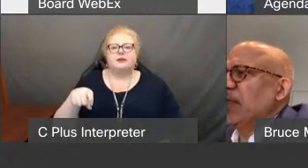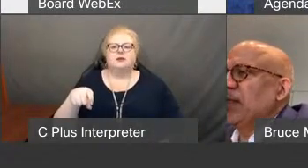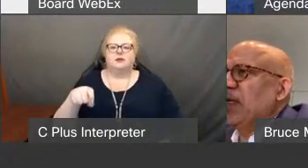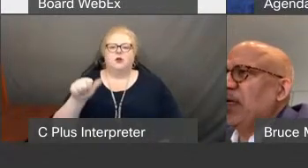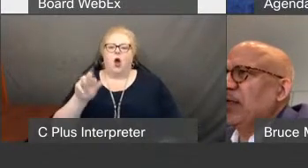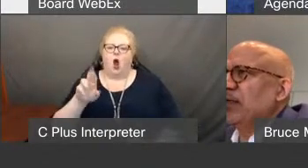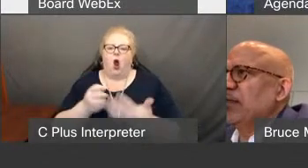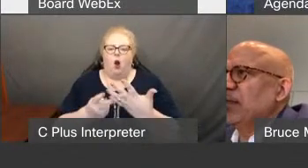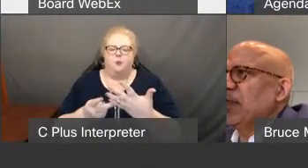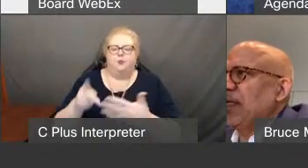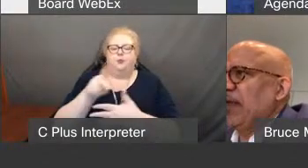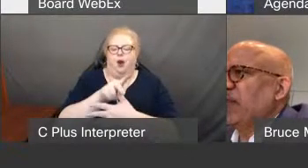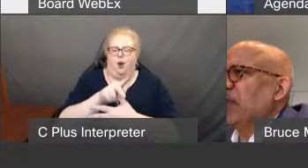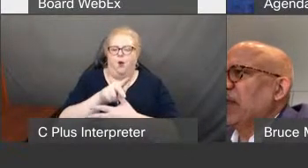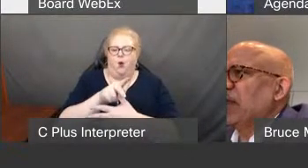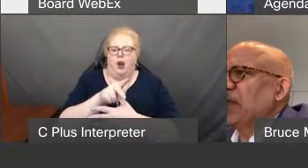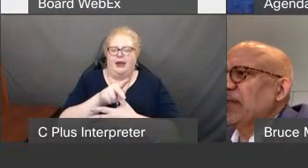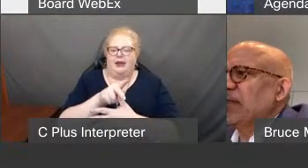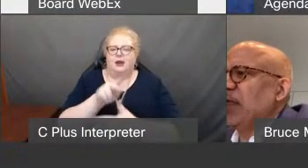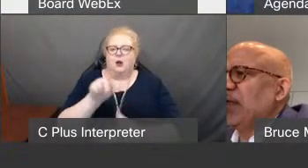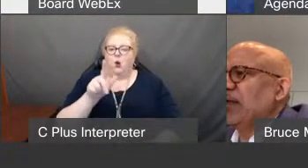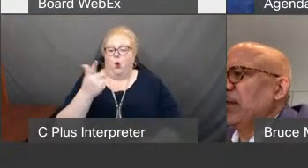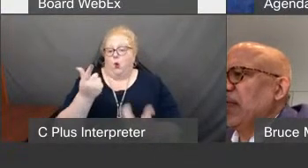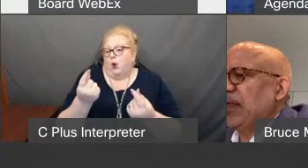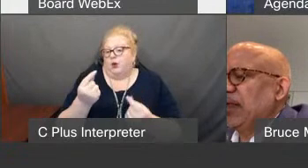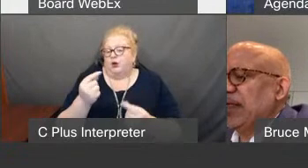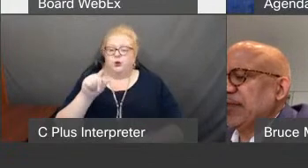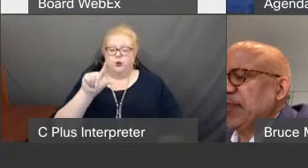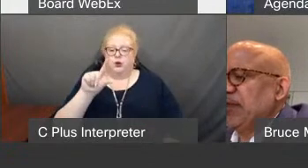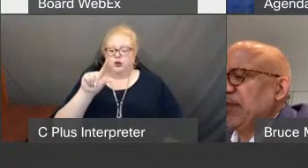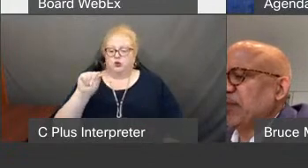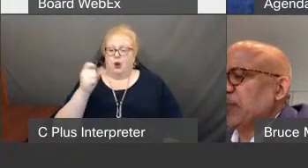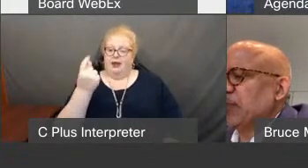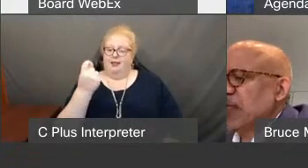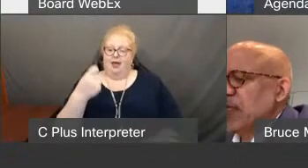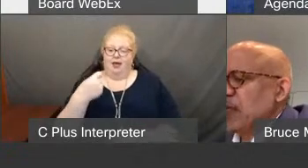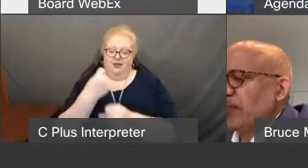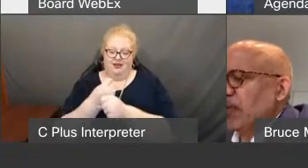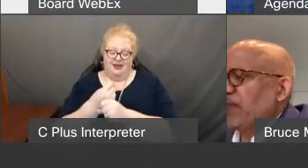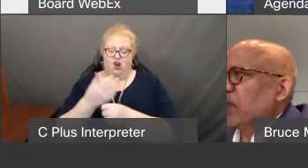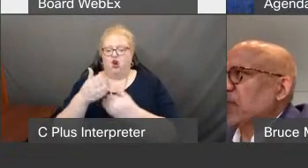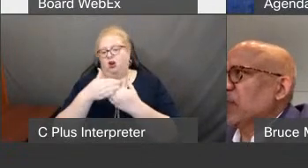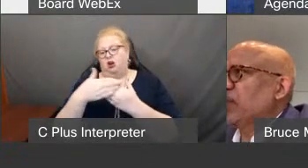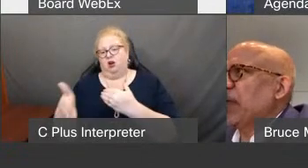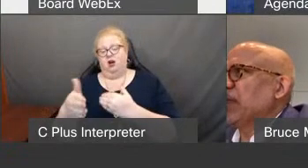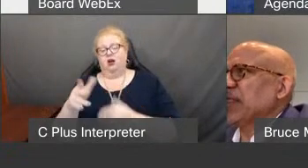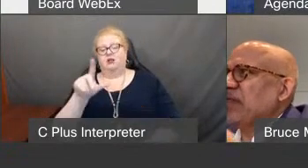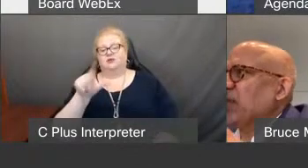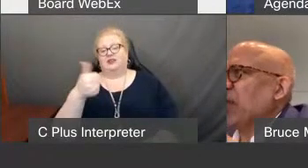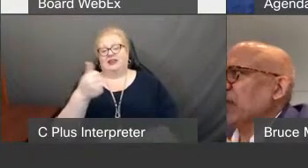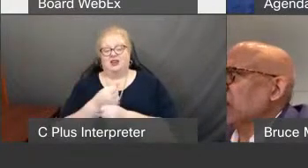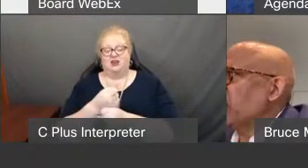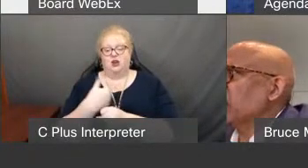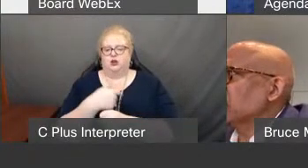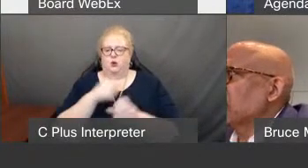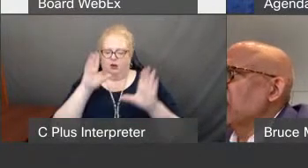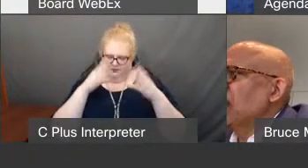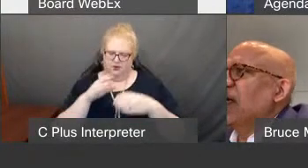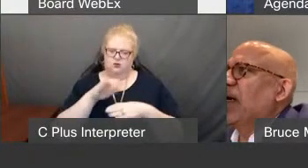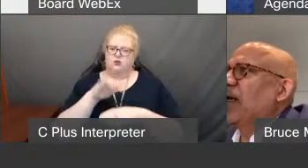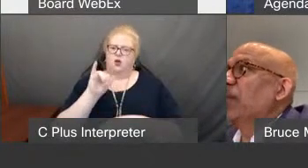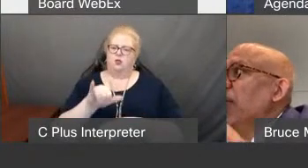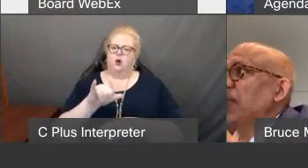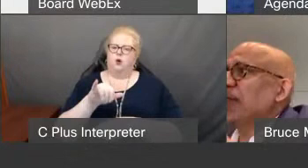in 2011 and the next 10 years was we really focused on the public safety projects